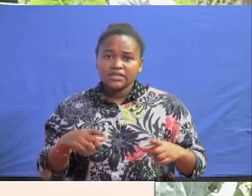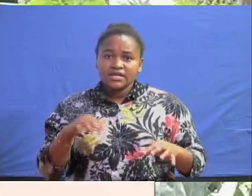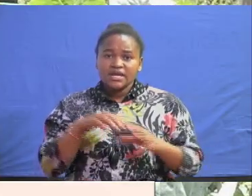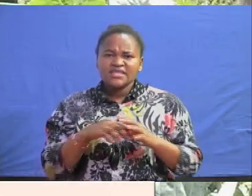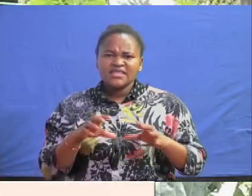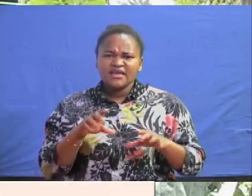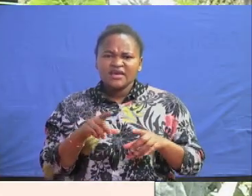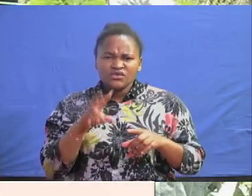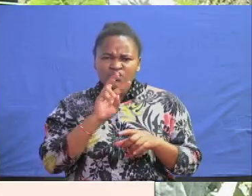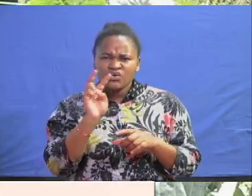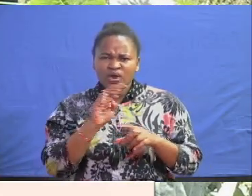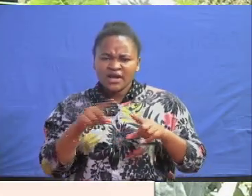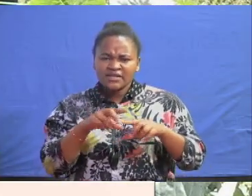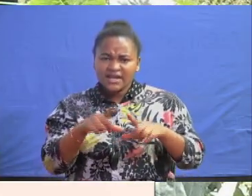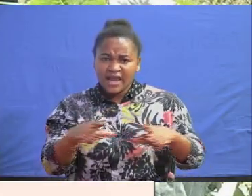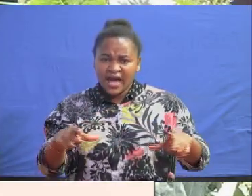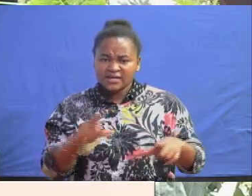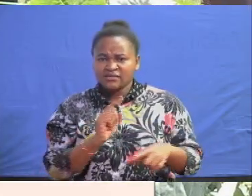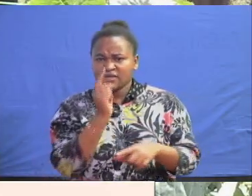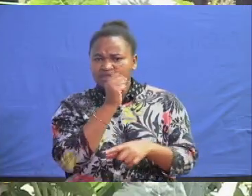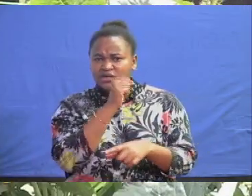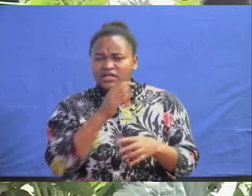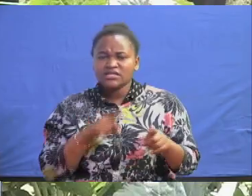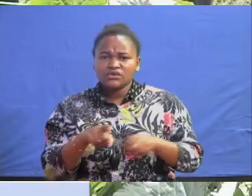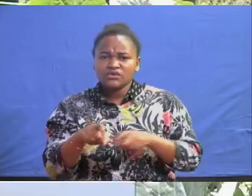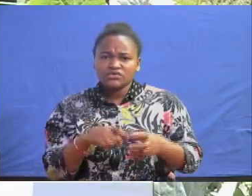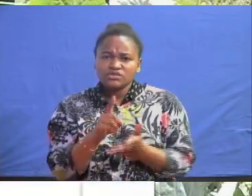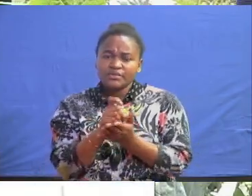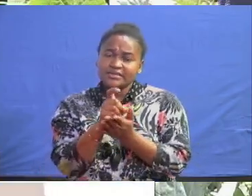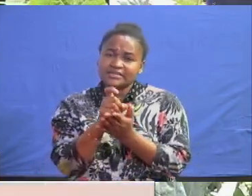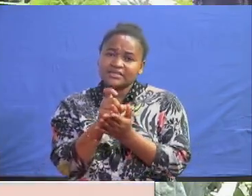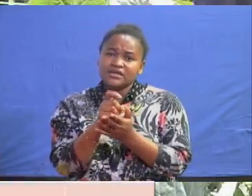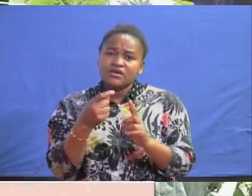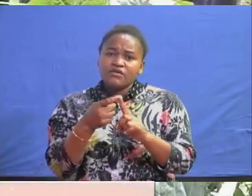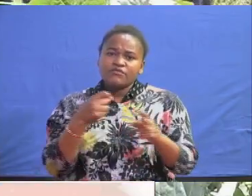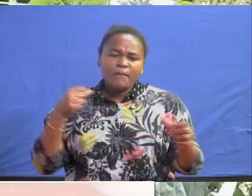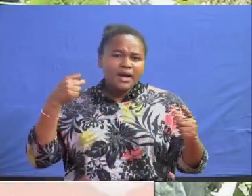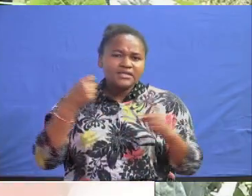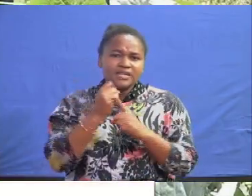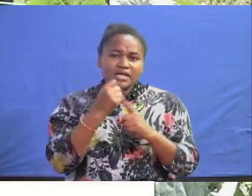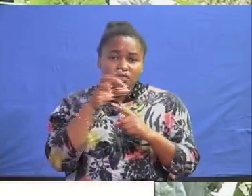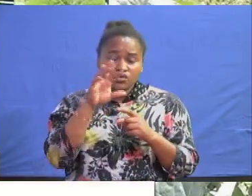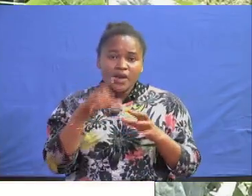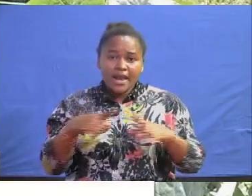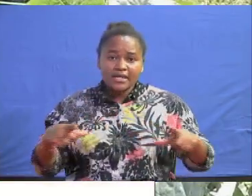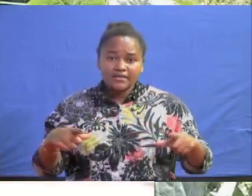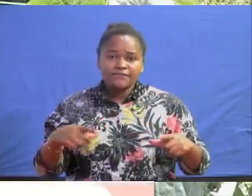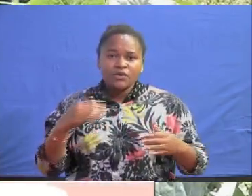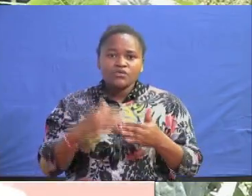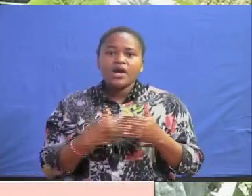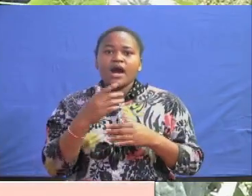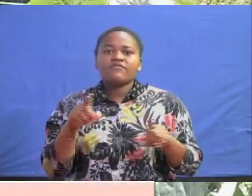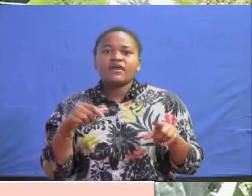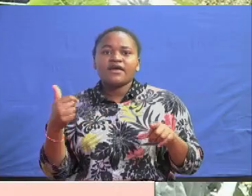ours, we have planted everywhere, simply because it helps in controlling pests from attacking your land. Apart from that, we have